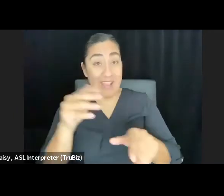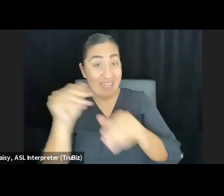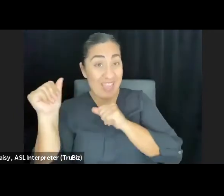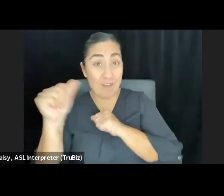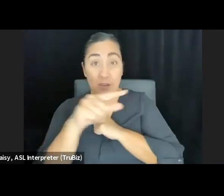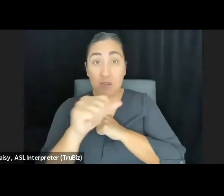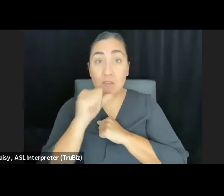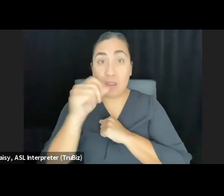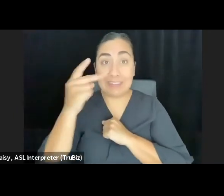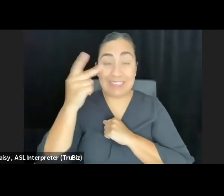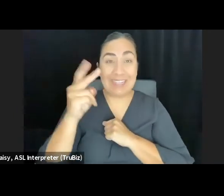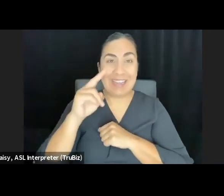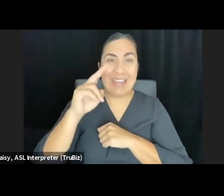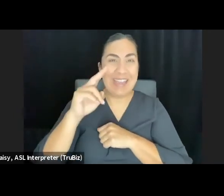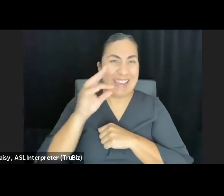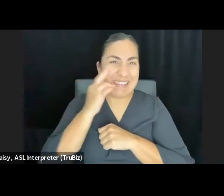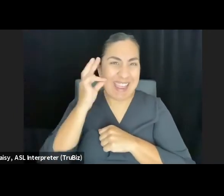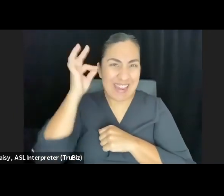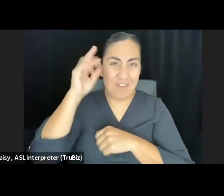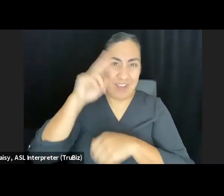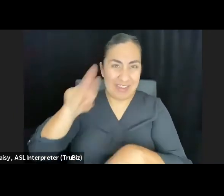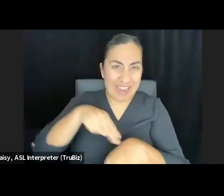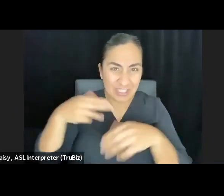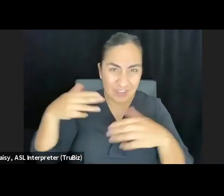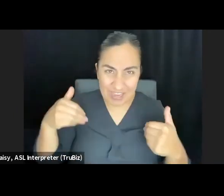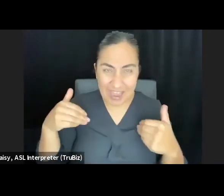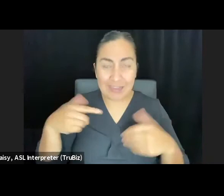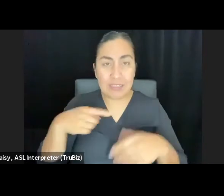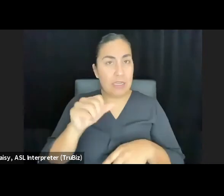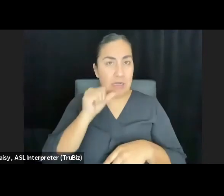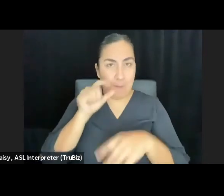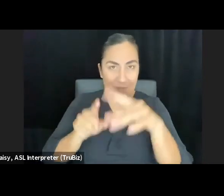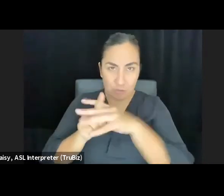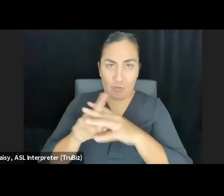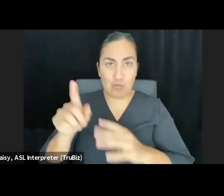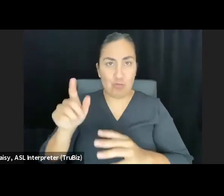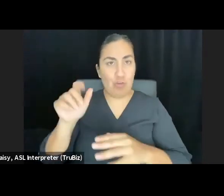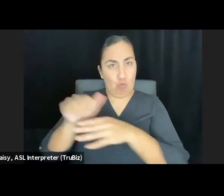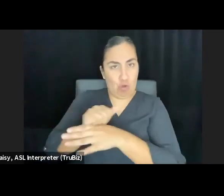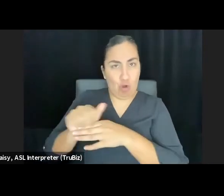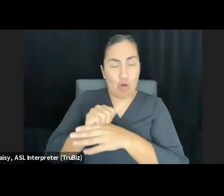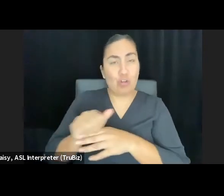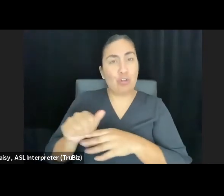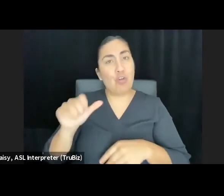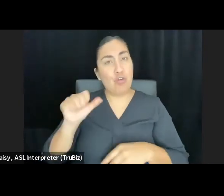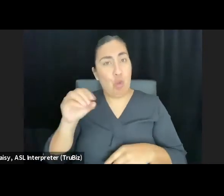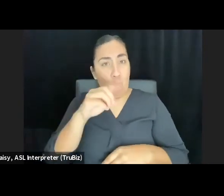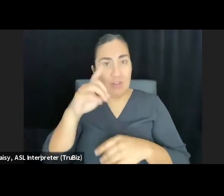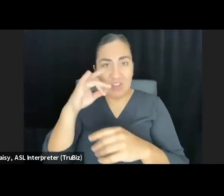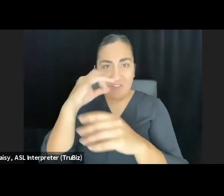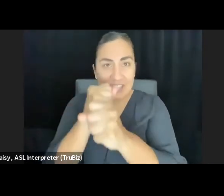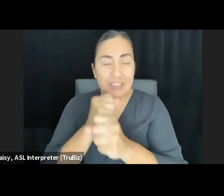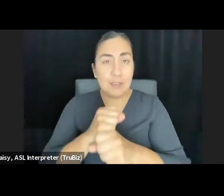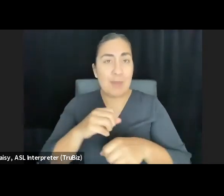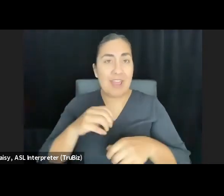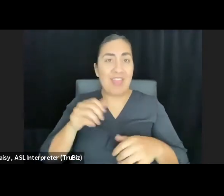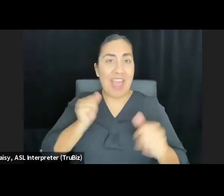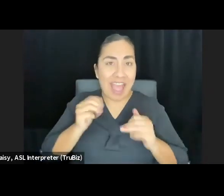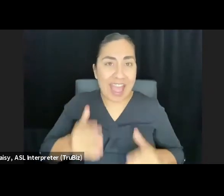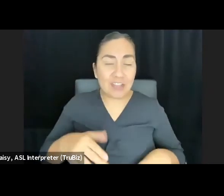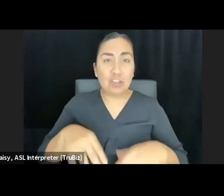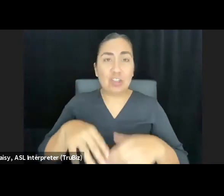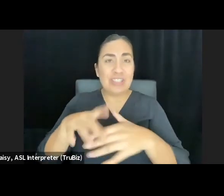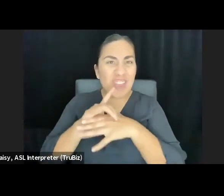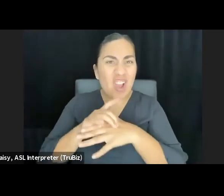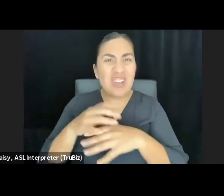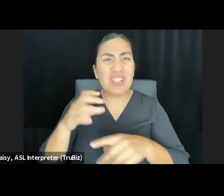rehearsal the night before, and he was fascinated with the actors and the content. And I could see him standing there kind of frowning